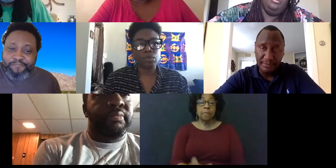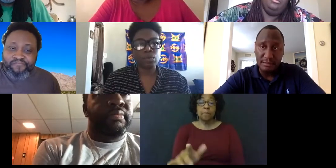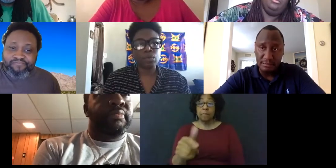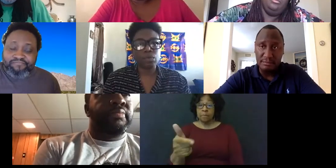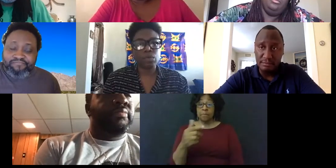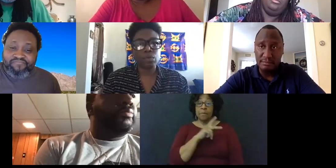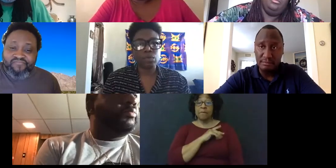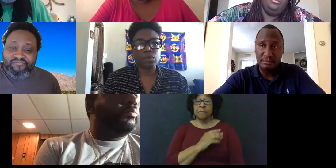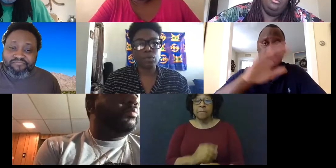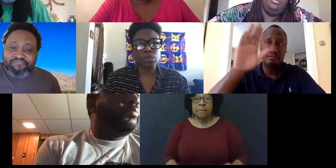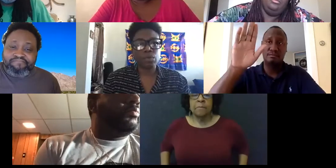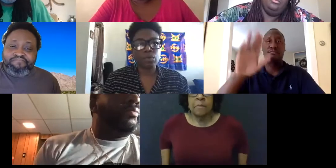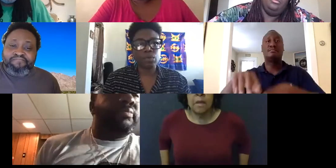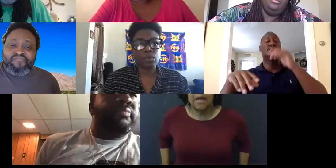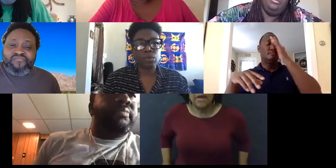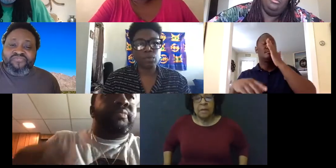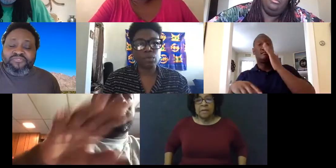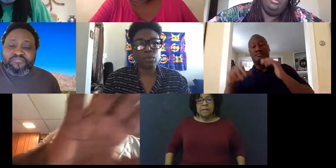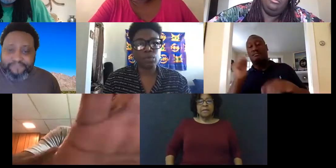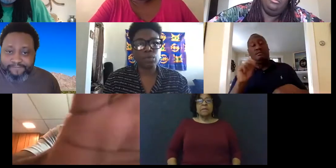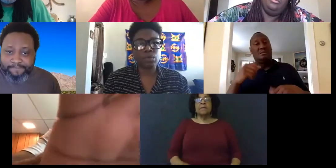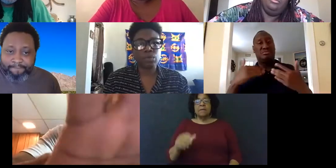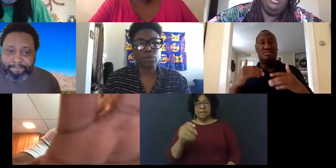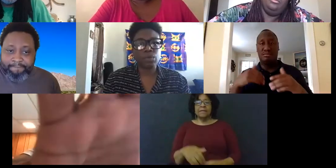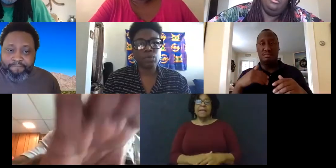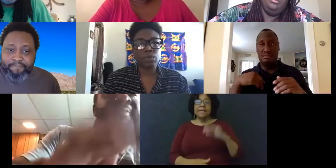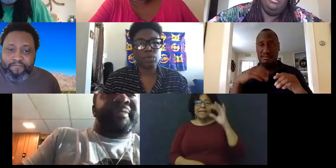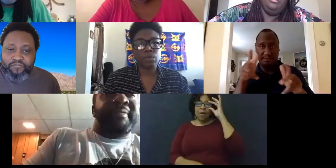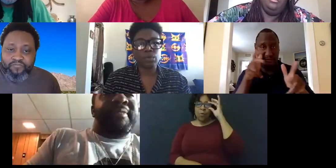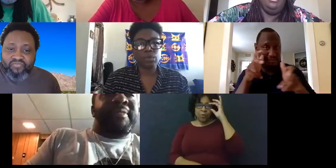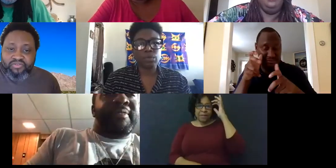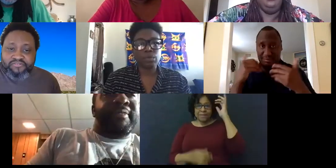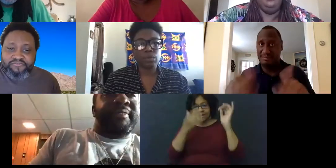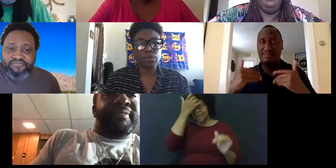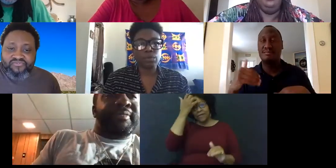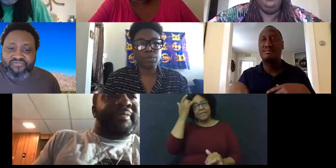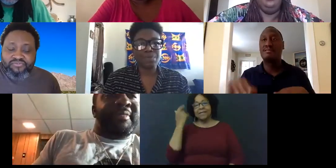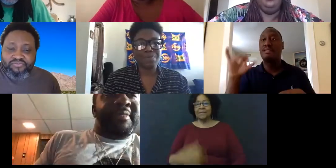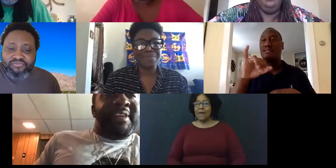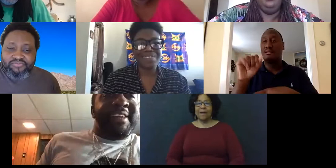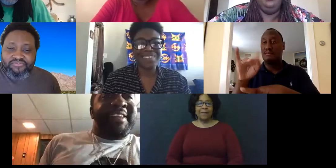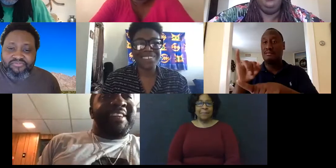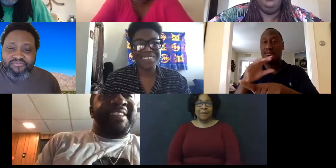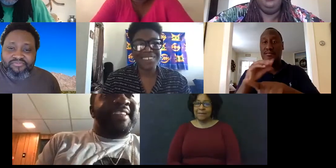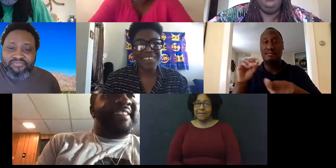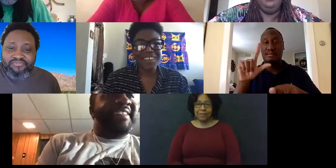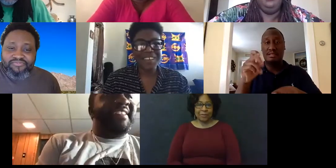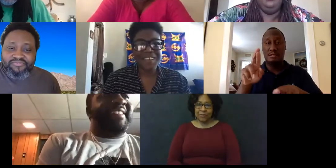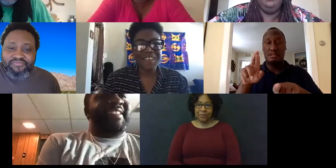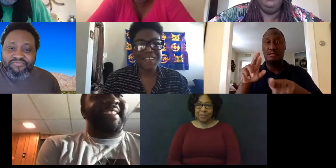Yeah. I think Lester wanted to say, Kevin wanted to say something too. So. Yeah, this conversation